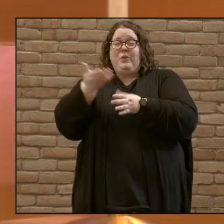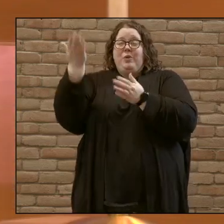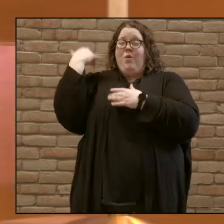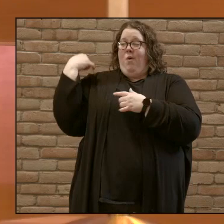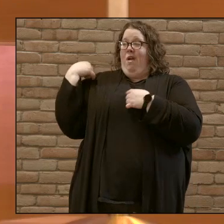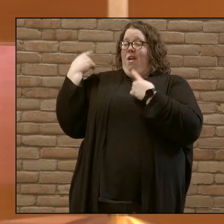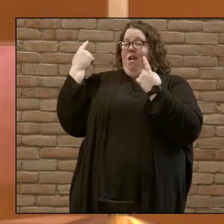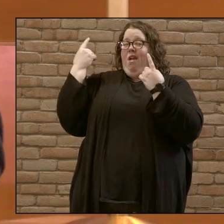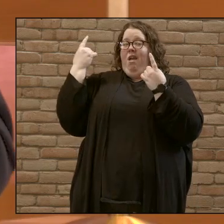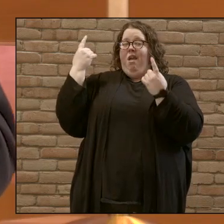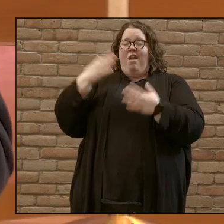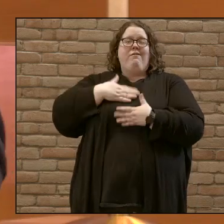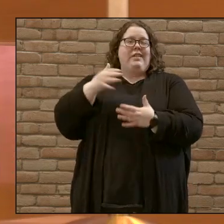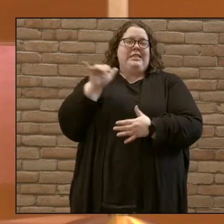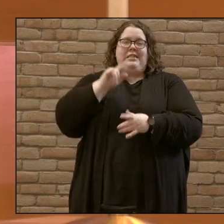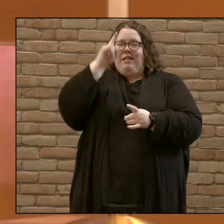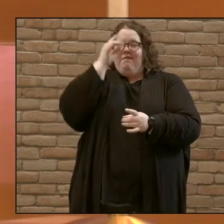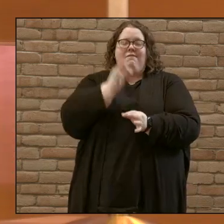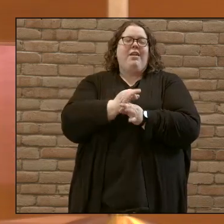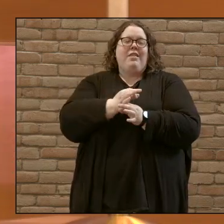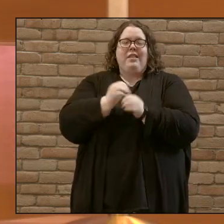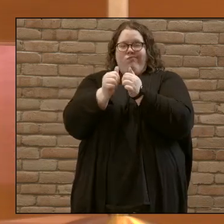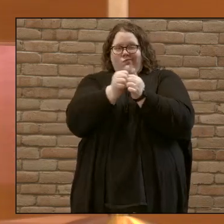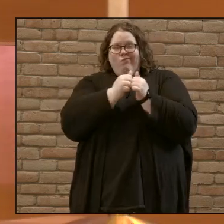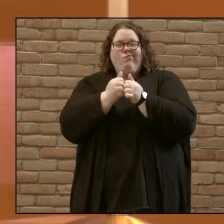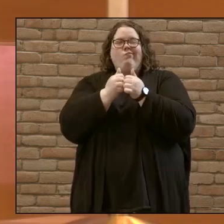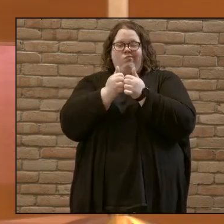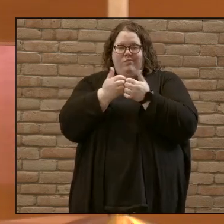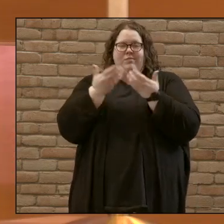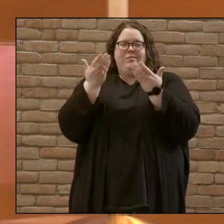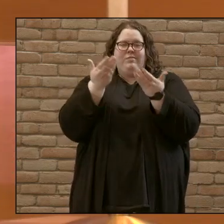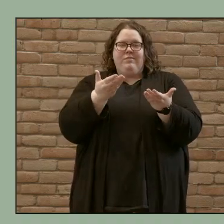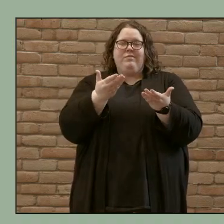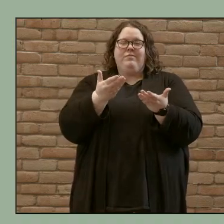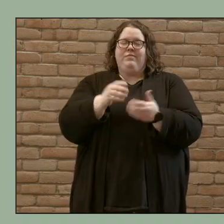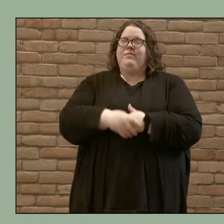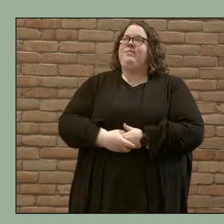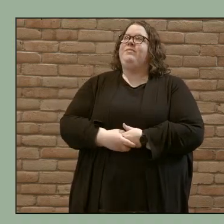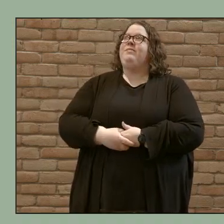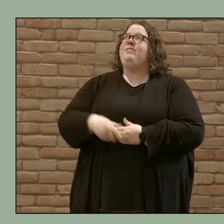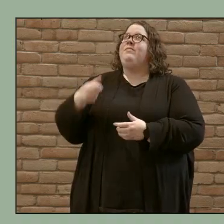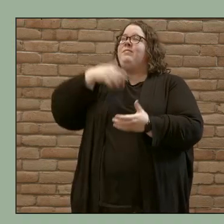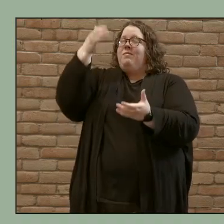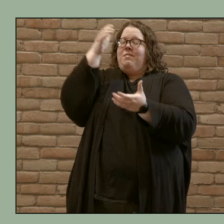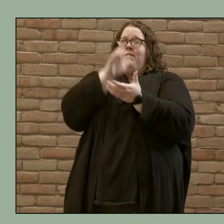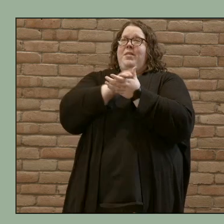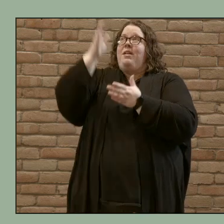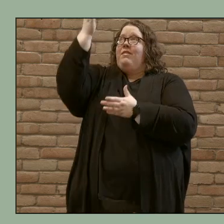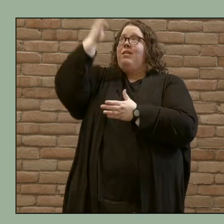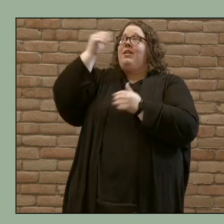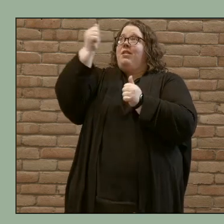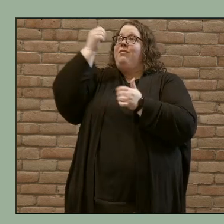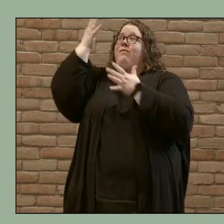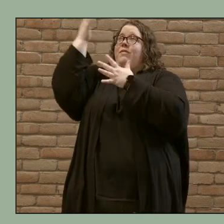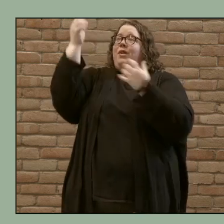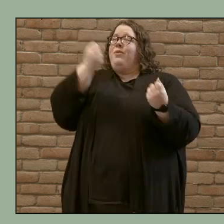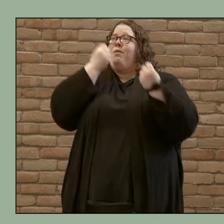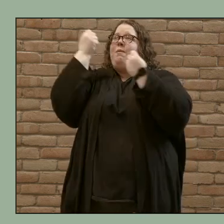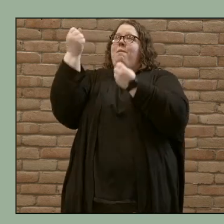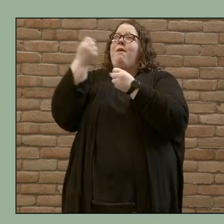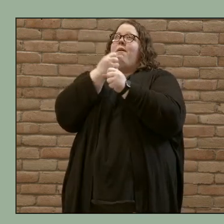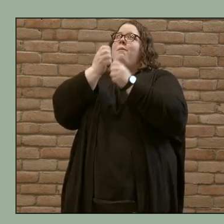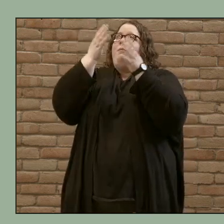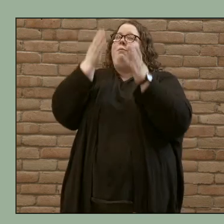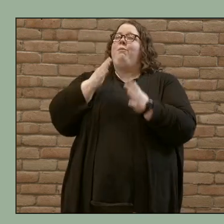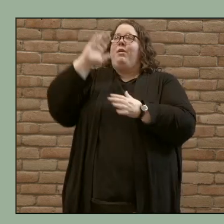confessing the same faith ever since. So we confess together the words of the Apostles' Creed. I believe in God the Father Almighty, maker of